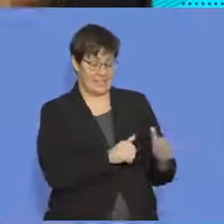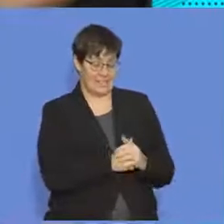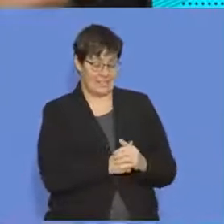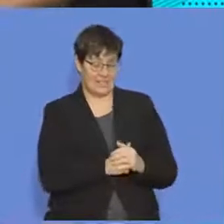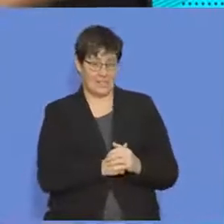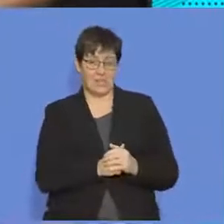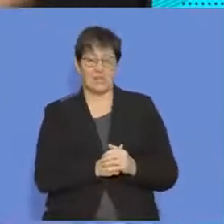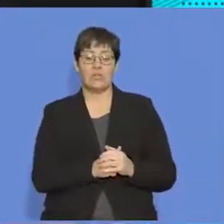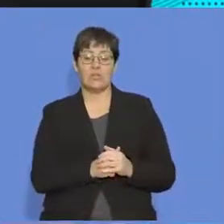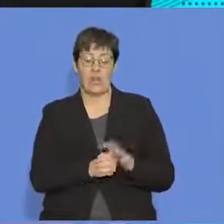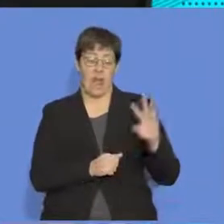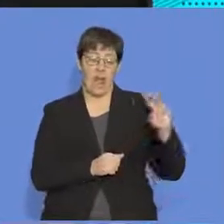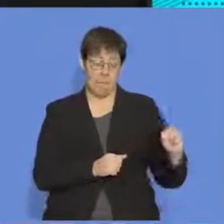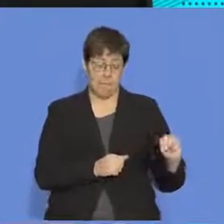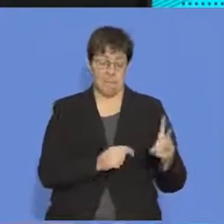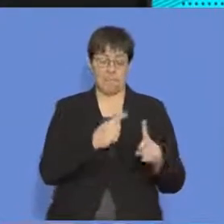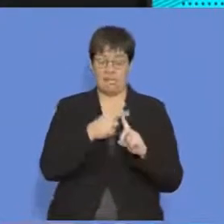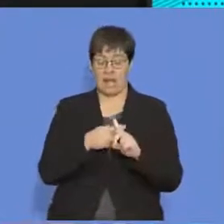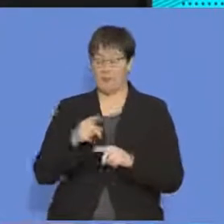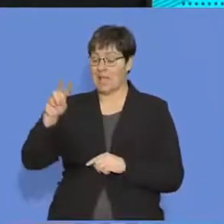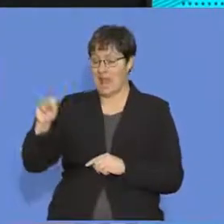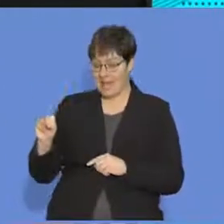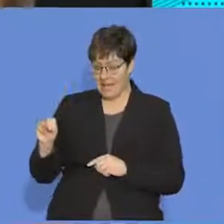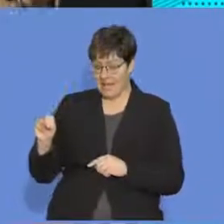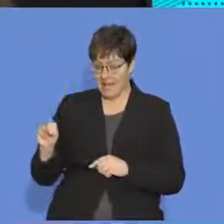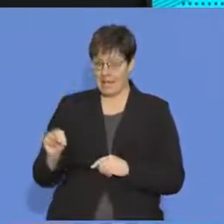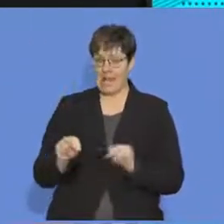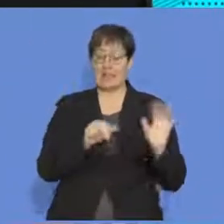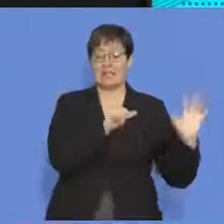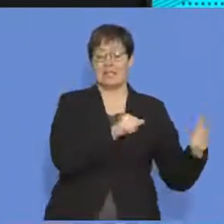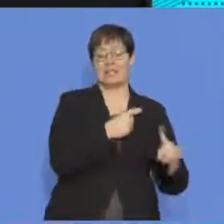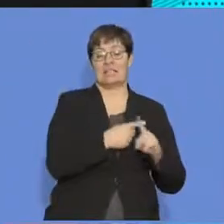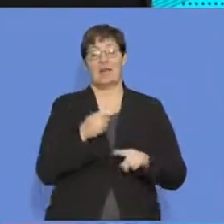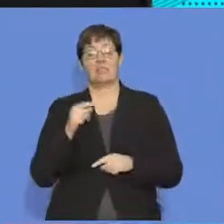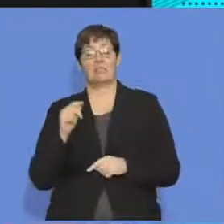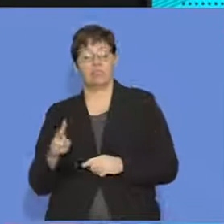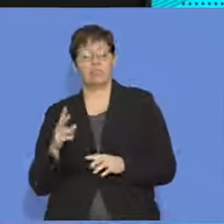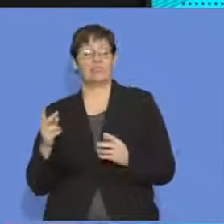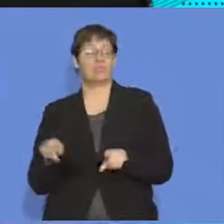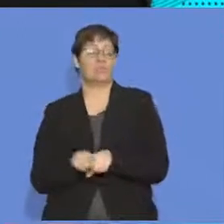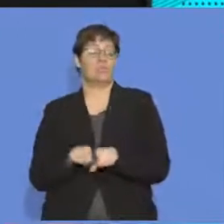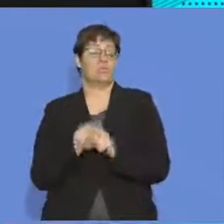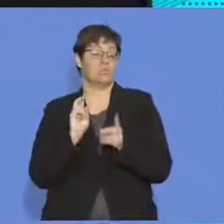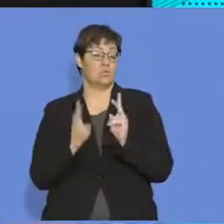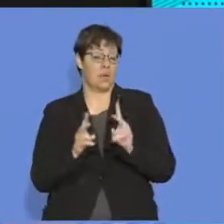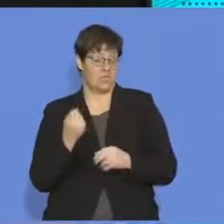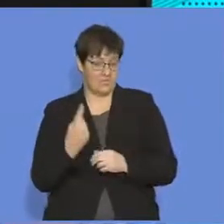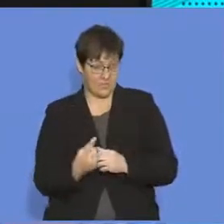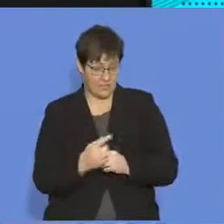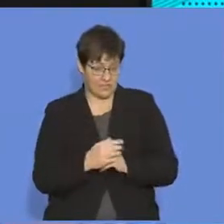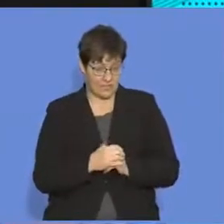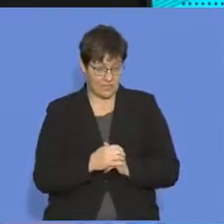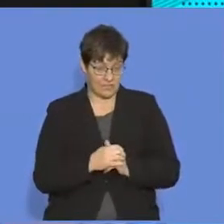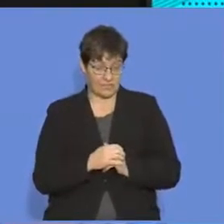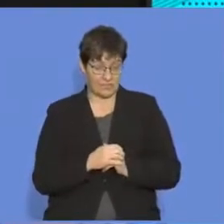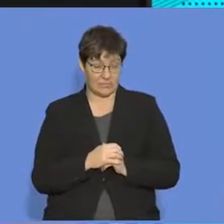6. Then m times n is 6 times 2, which gives us 12. Are we